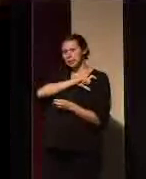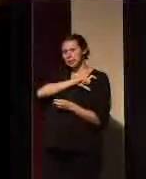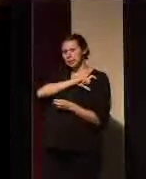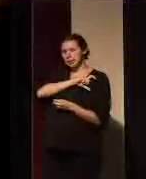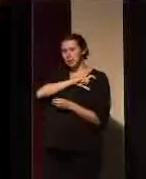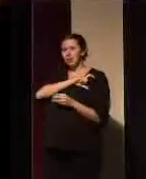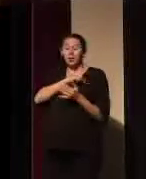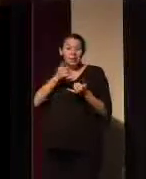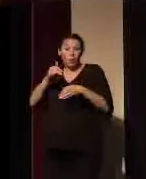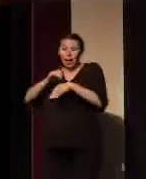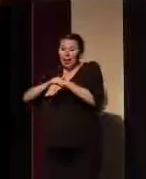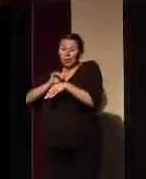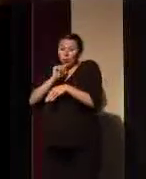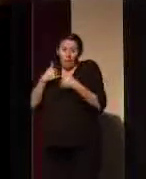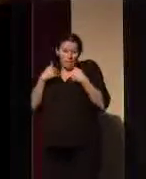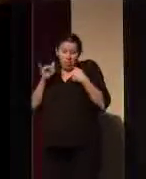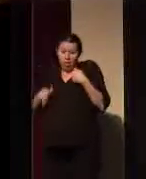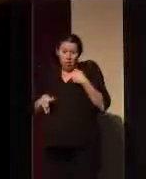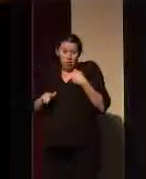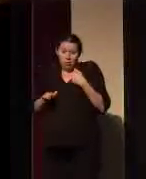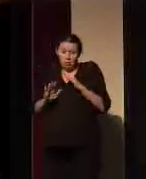don't have in England.